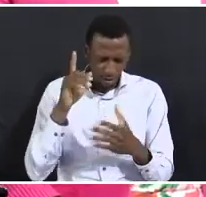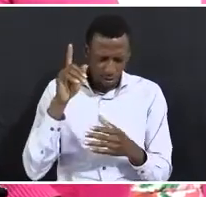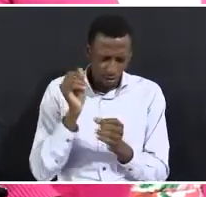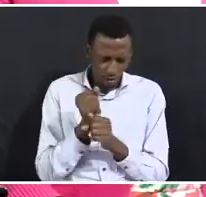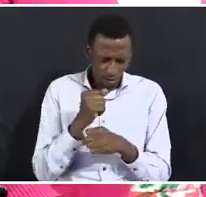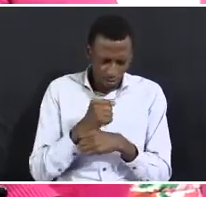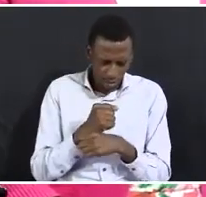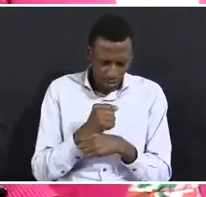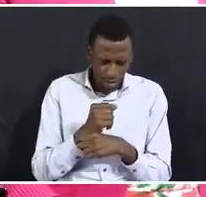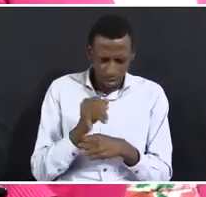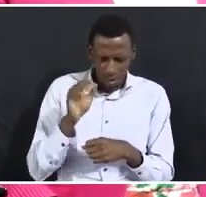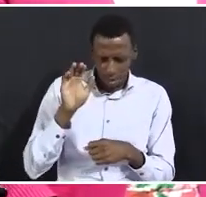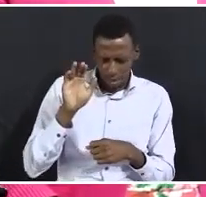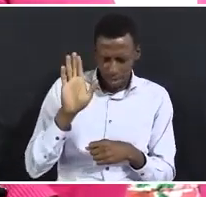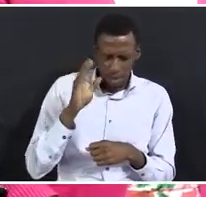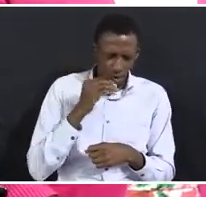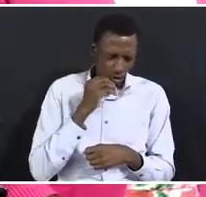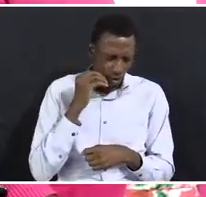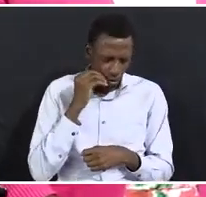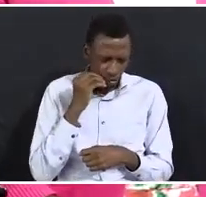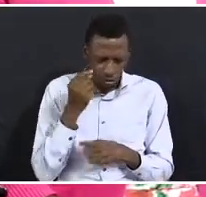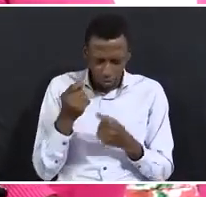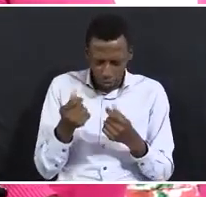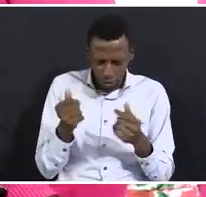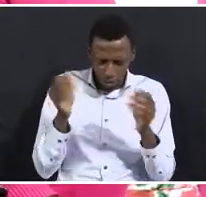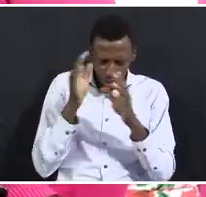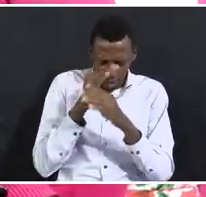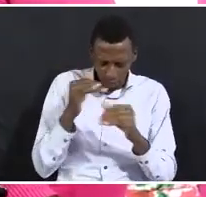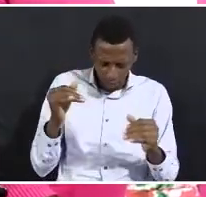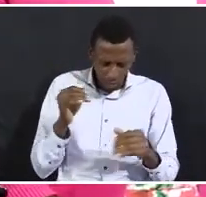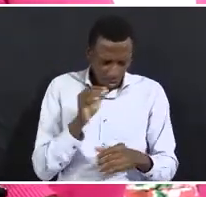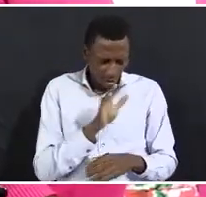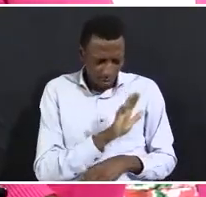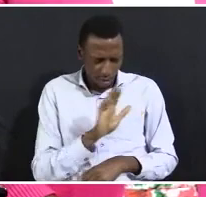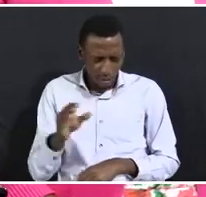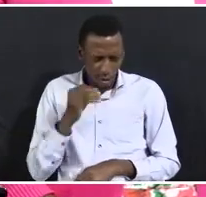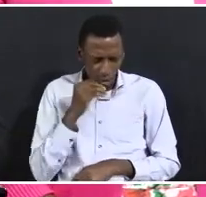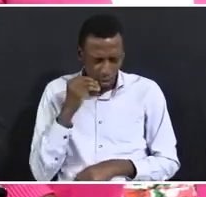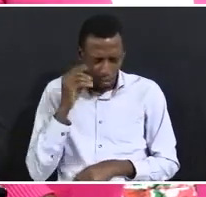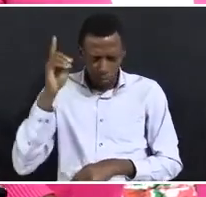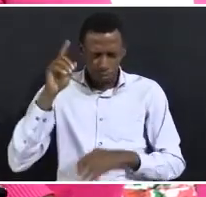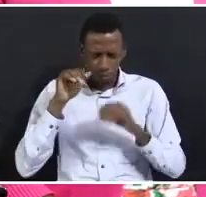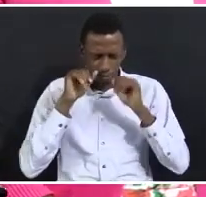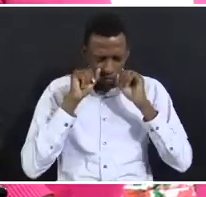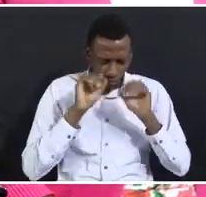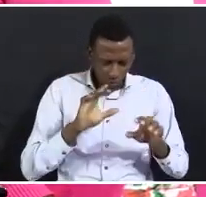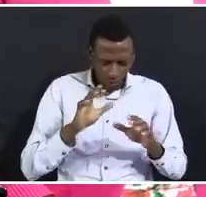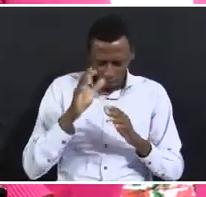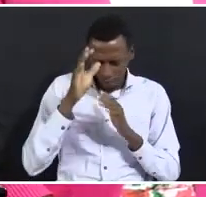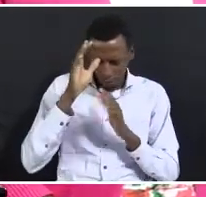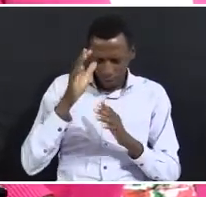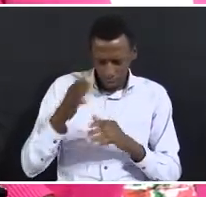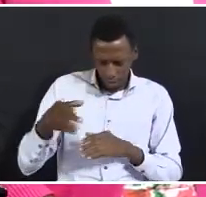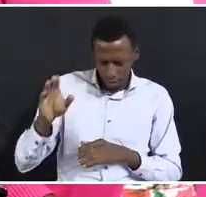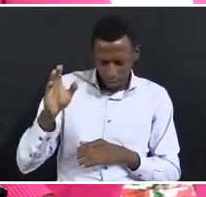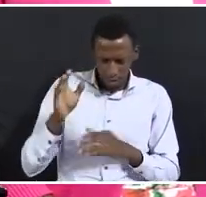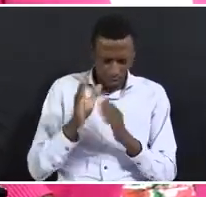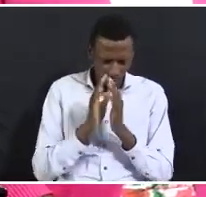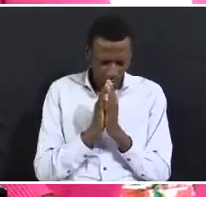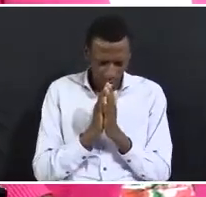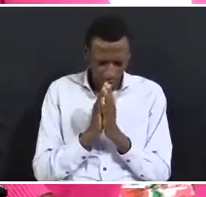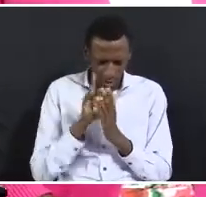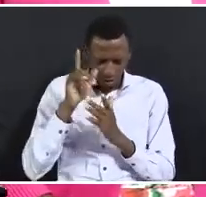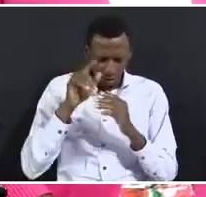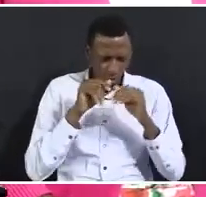small heavens. May you make their homes to be homes that are blessed by you. Father God, we pray in advance that